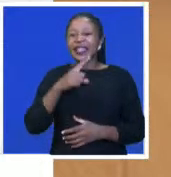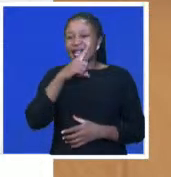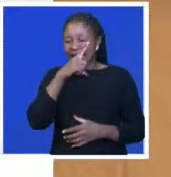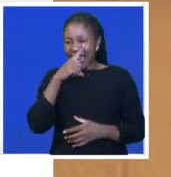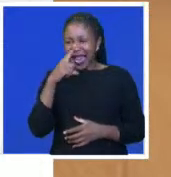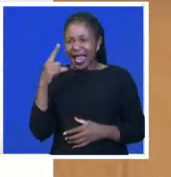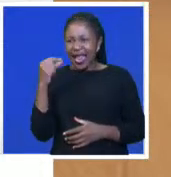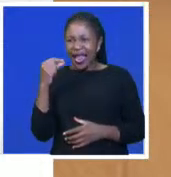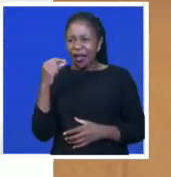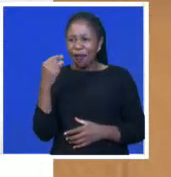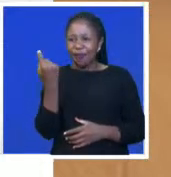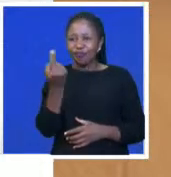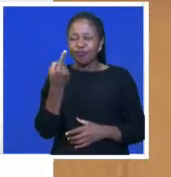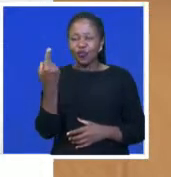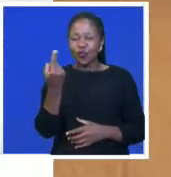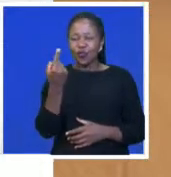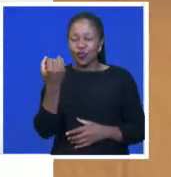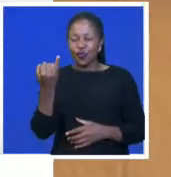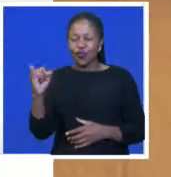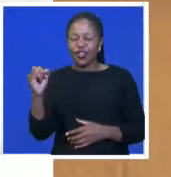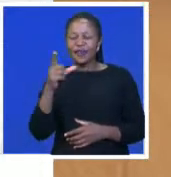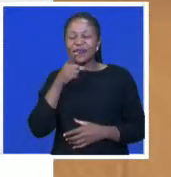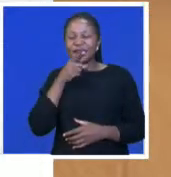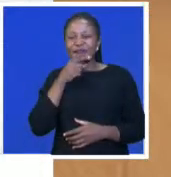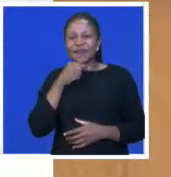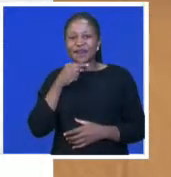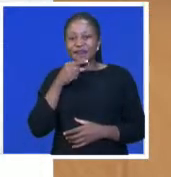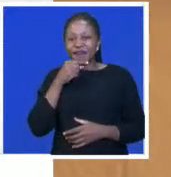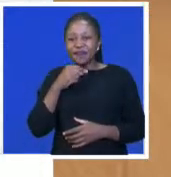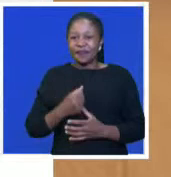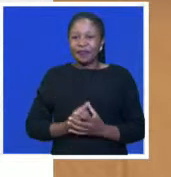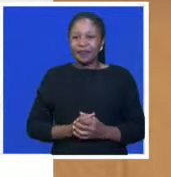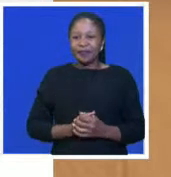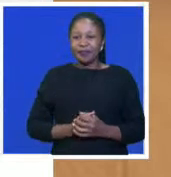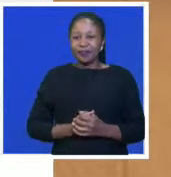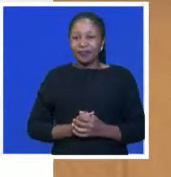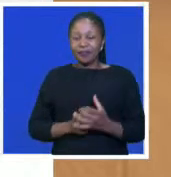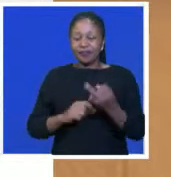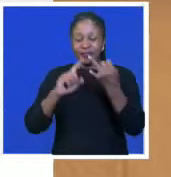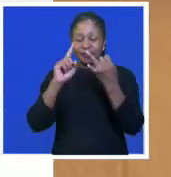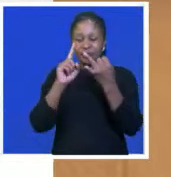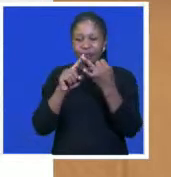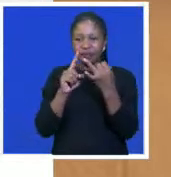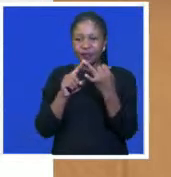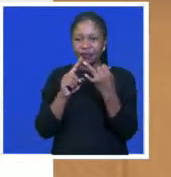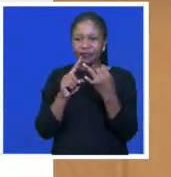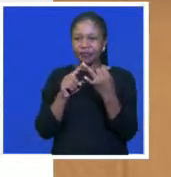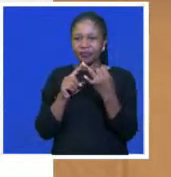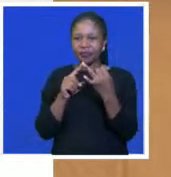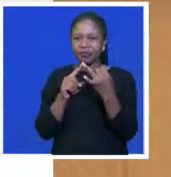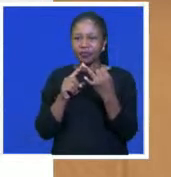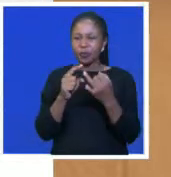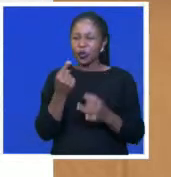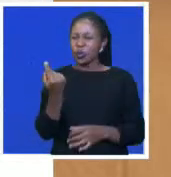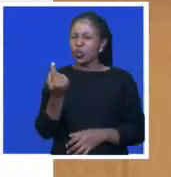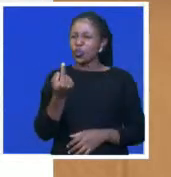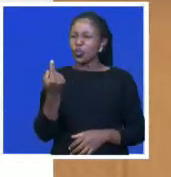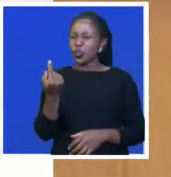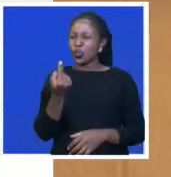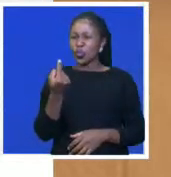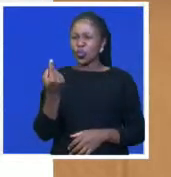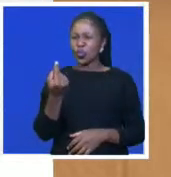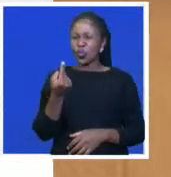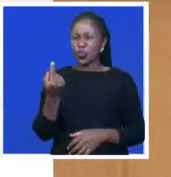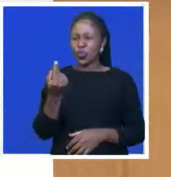mark. The second question is, who was Eve in